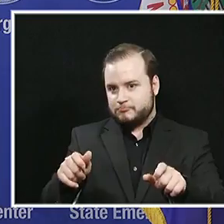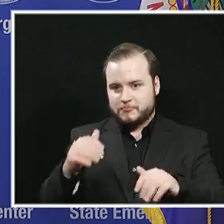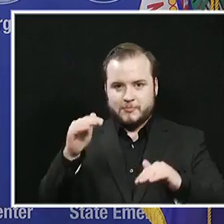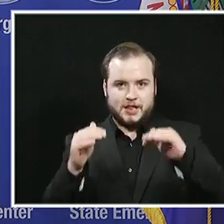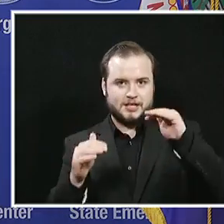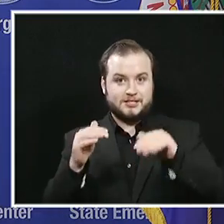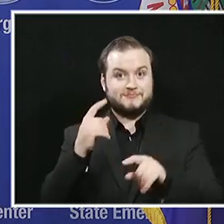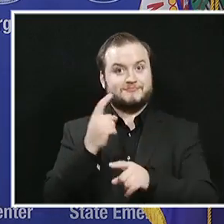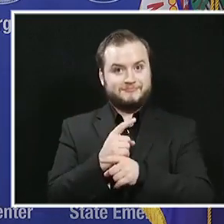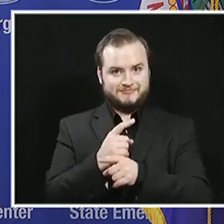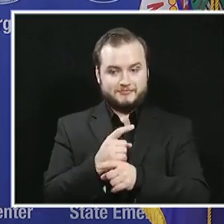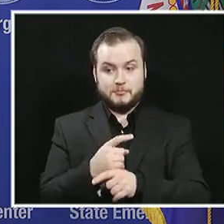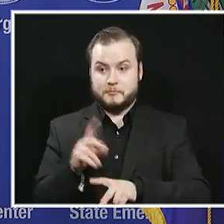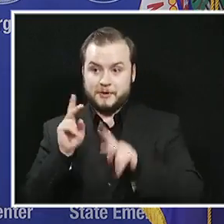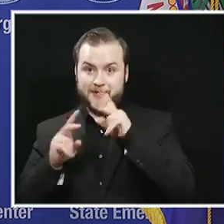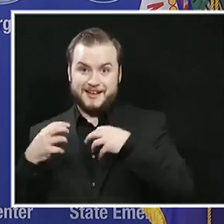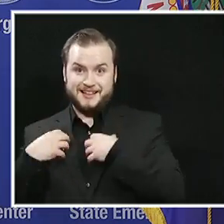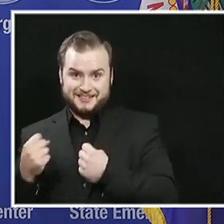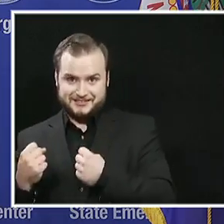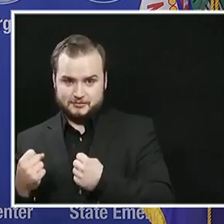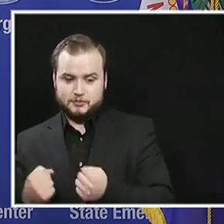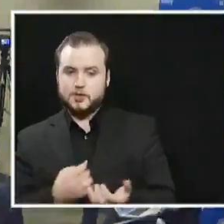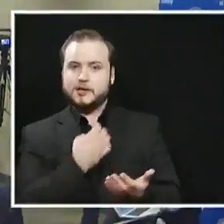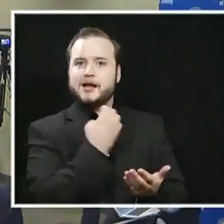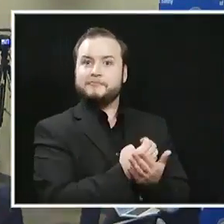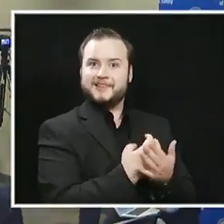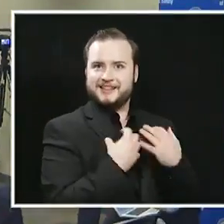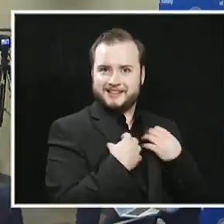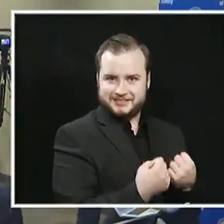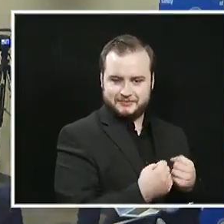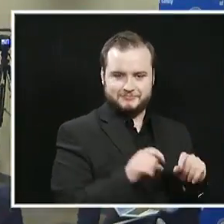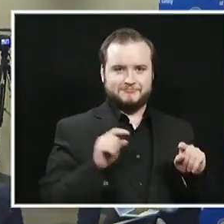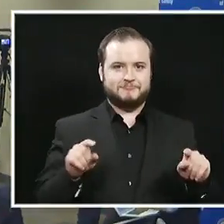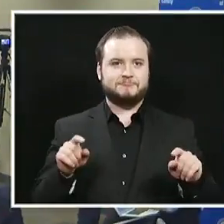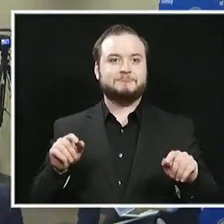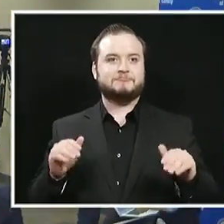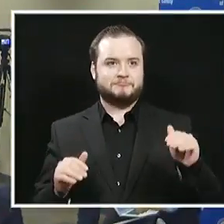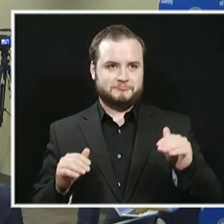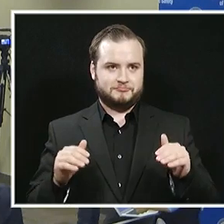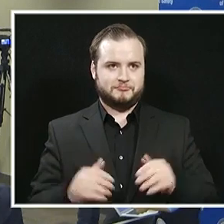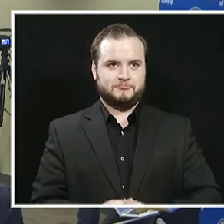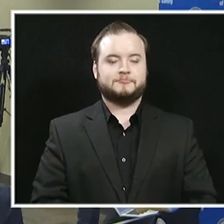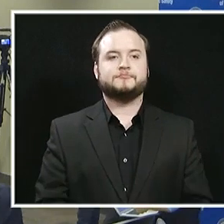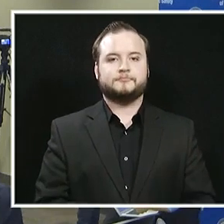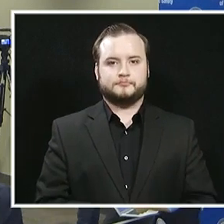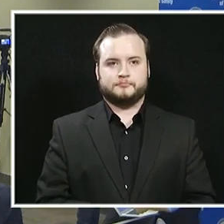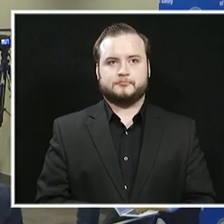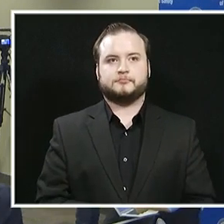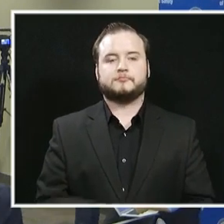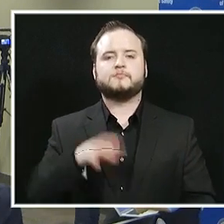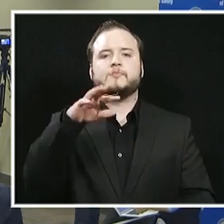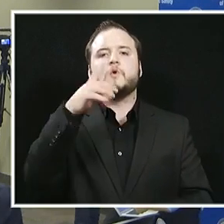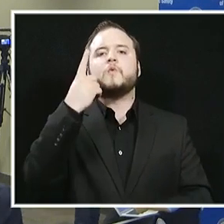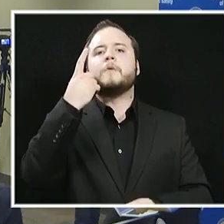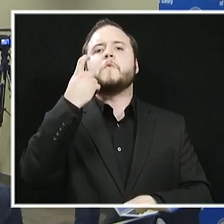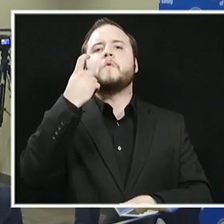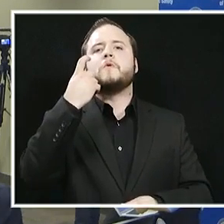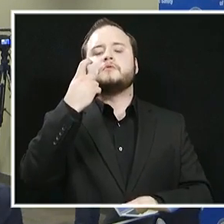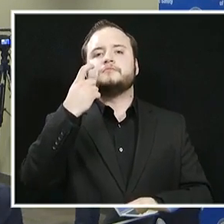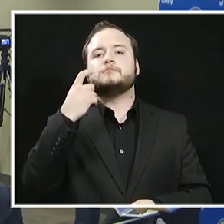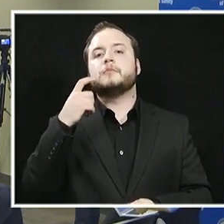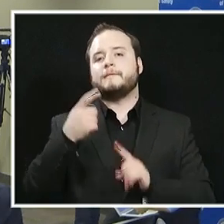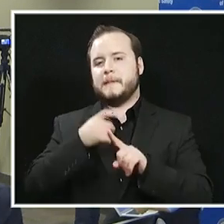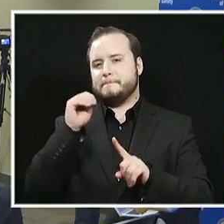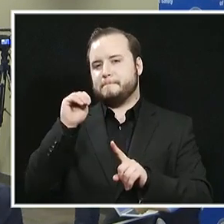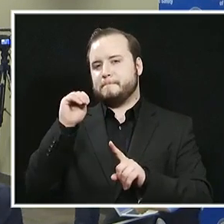and financial well-being. Walker, got one more? From Minnesota Public Radio wants to know about summer camps, if you haven't touched on that. Will those be ready to go by June? And the Strib